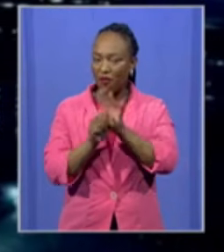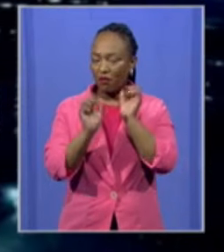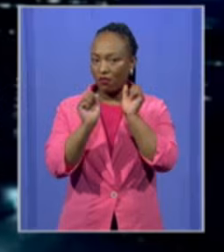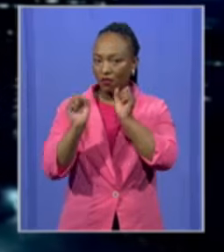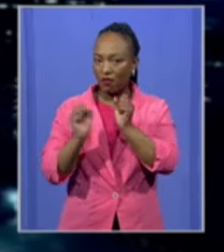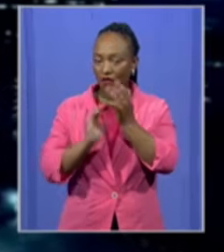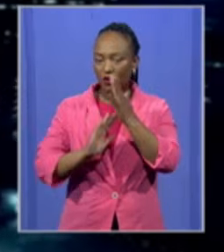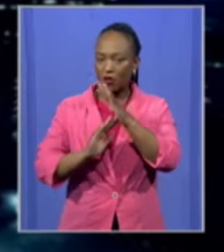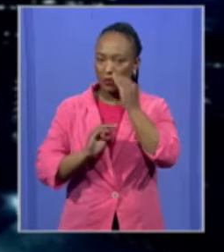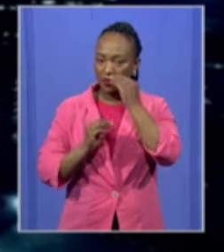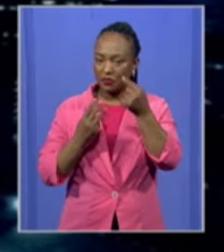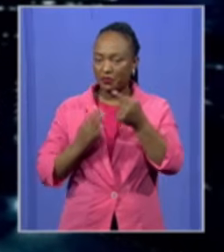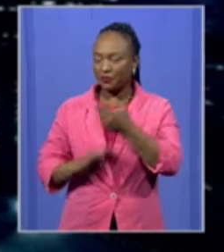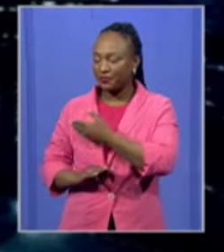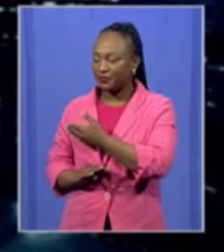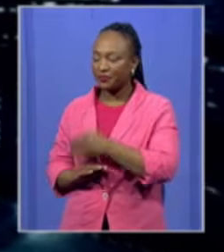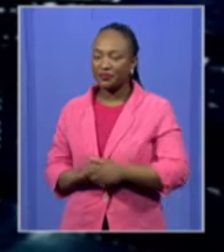lekola dihlooho tsa tsona.